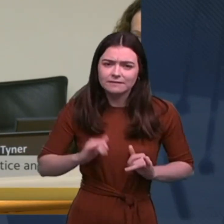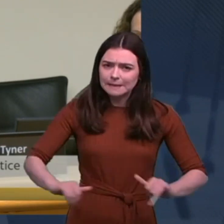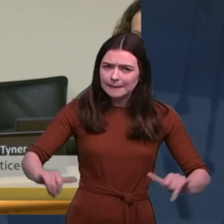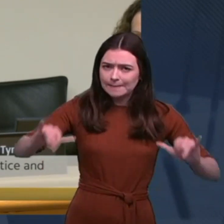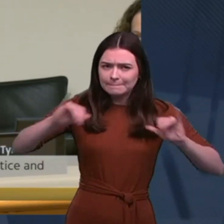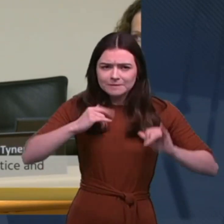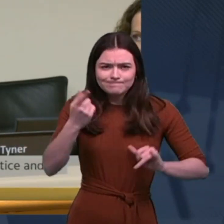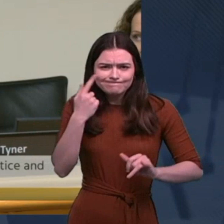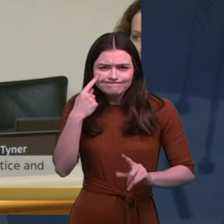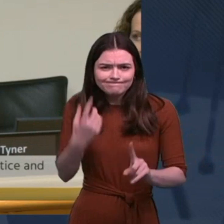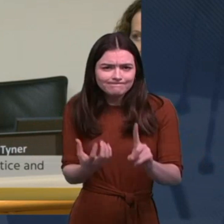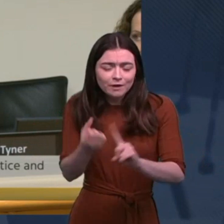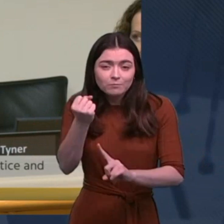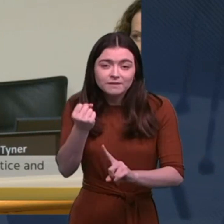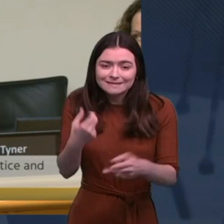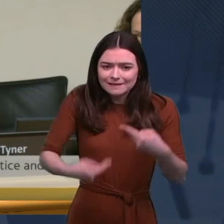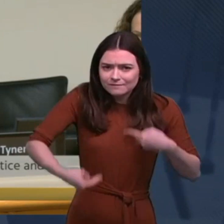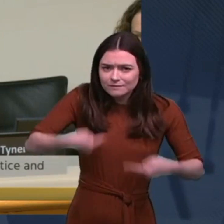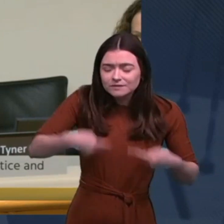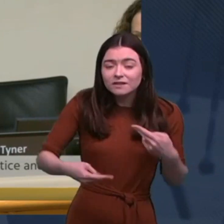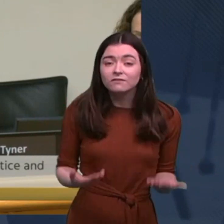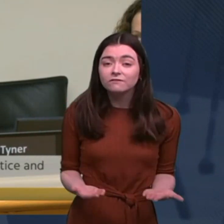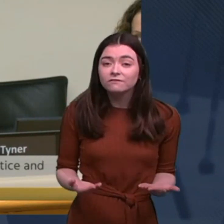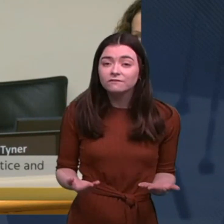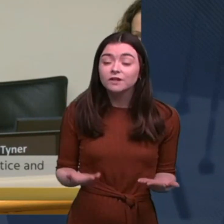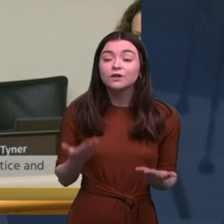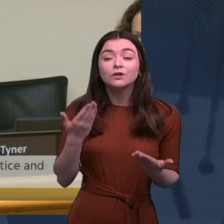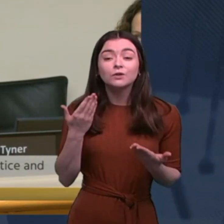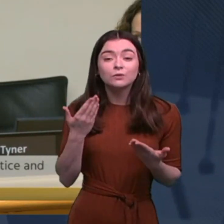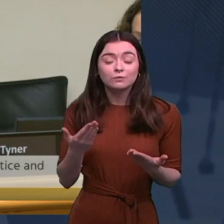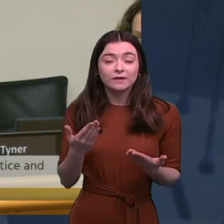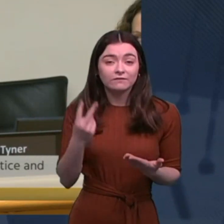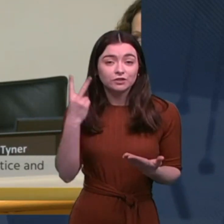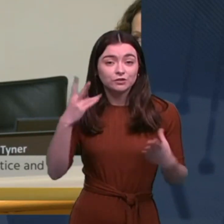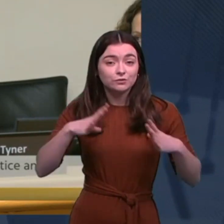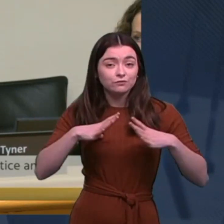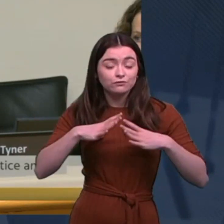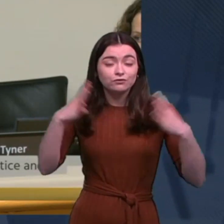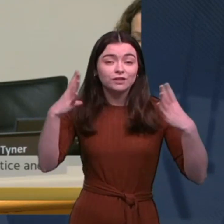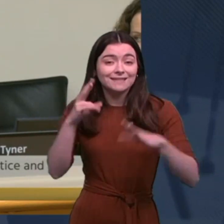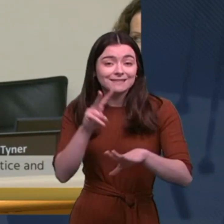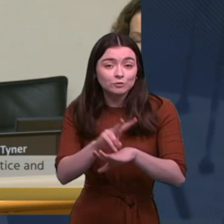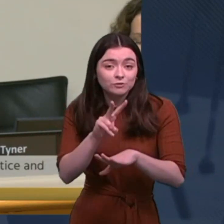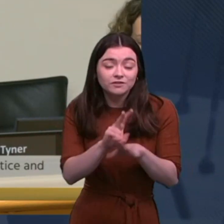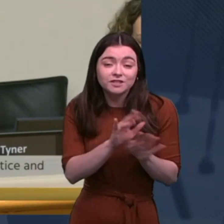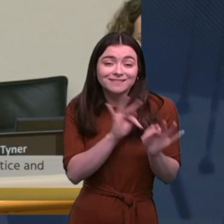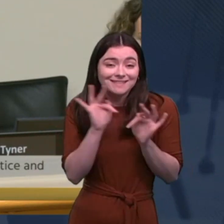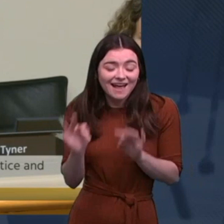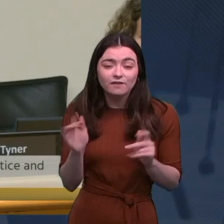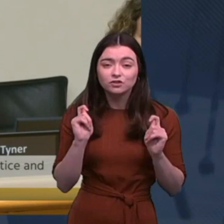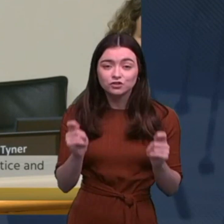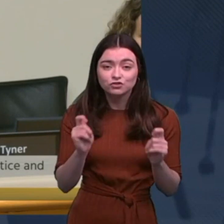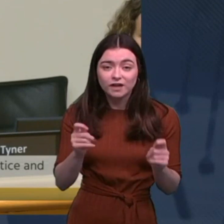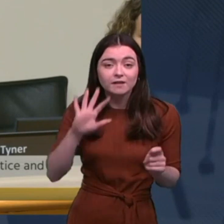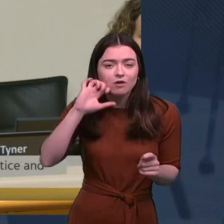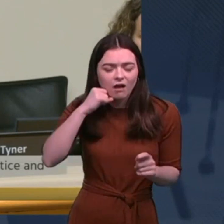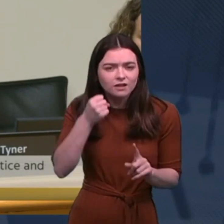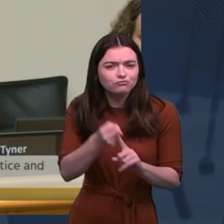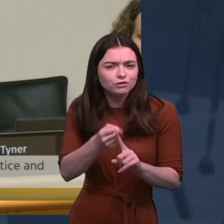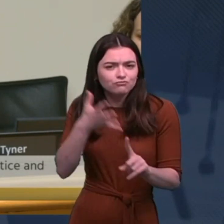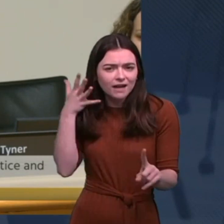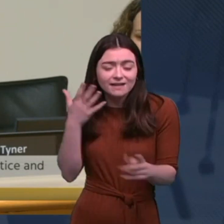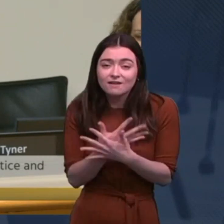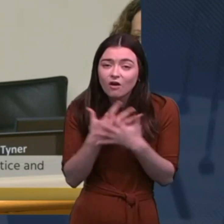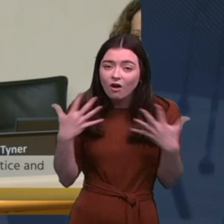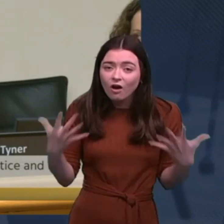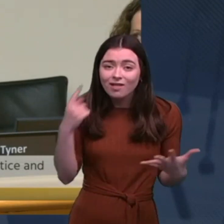outcomes, evaluate themselves. It's about, we give 2 free supervisions post-training because we recognise that all